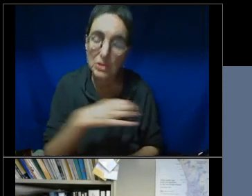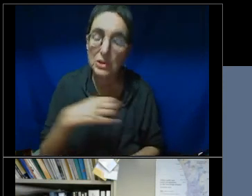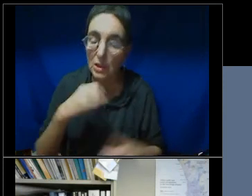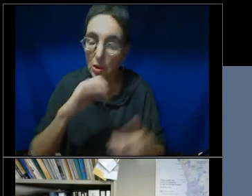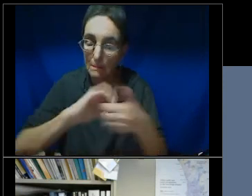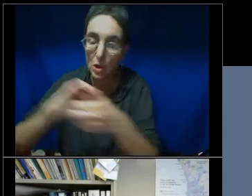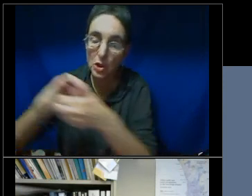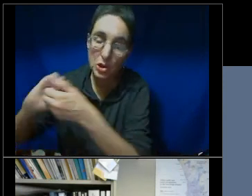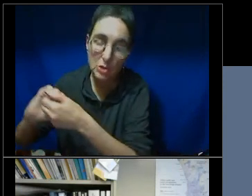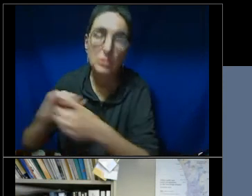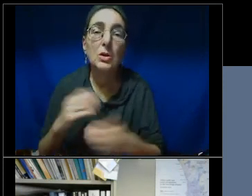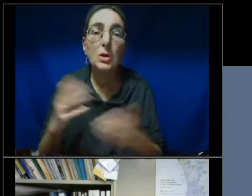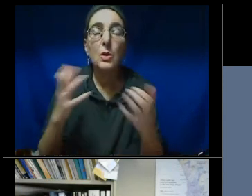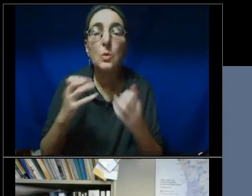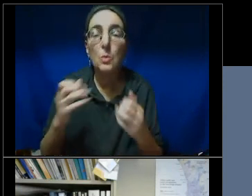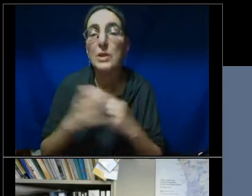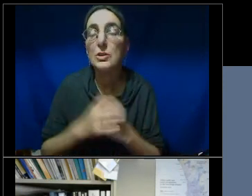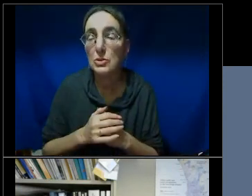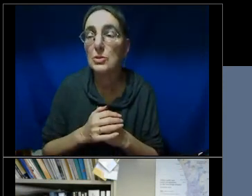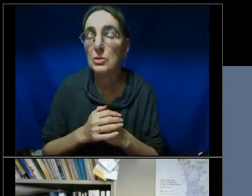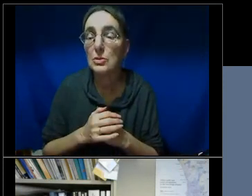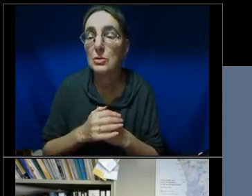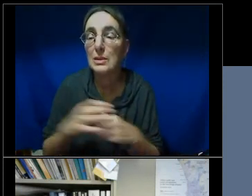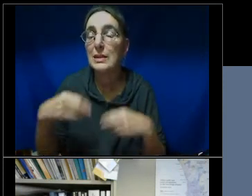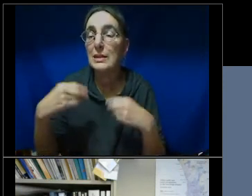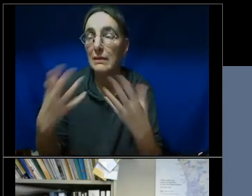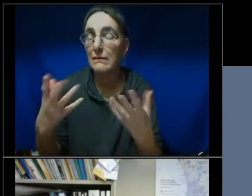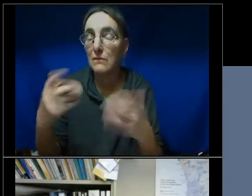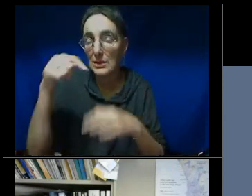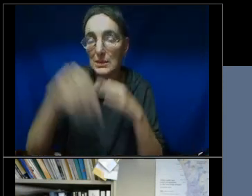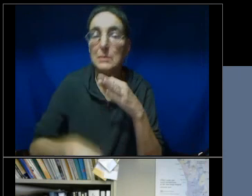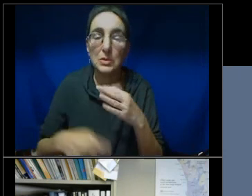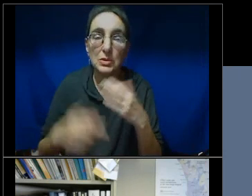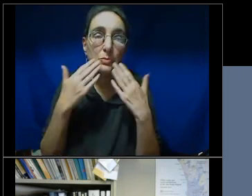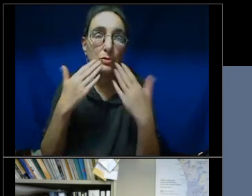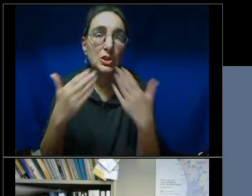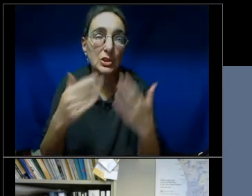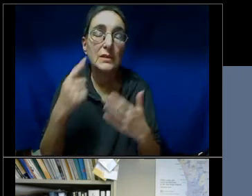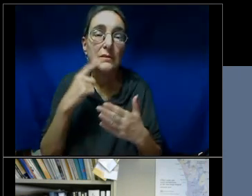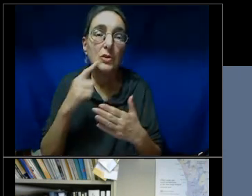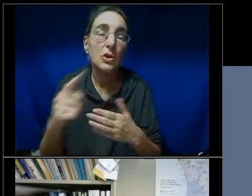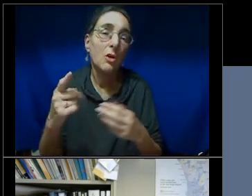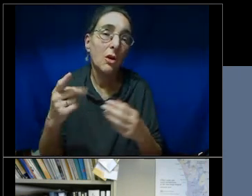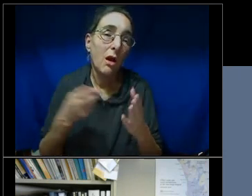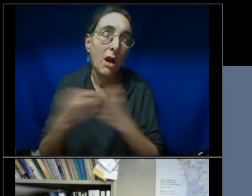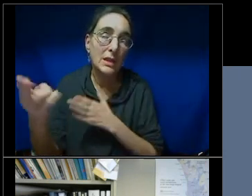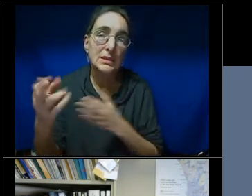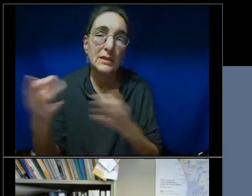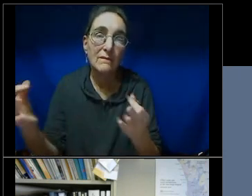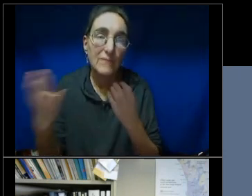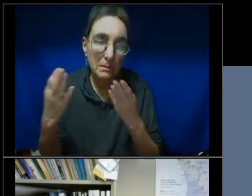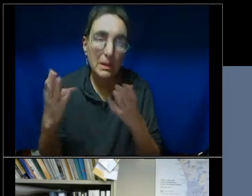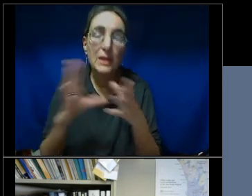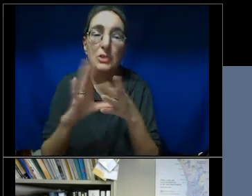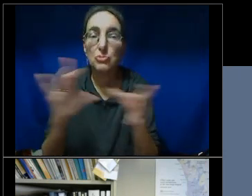want to extend our deepest appreciation for the honest feedback and stories that have been shared